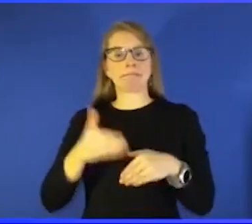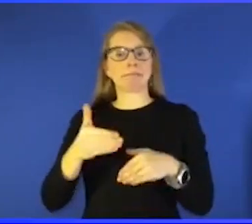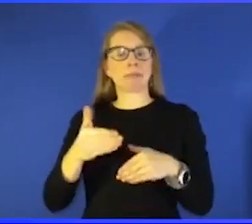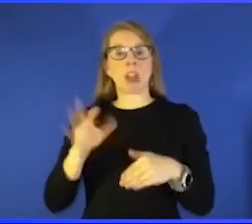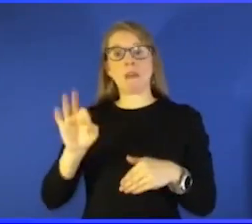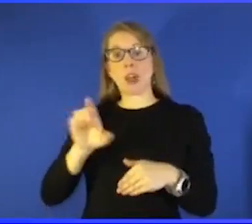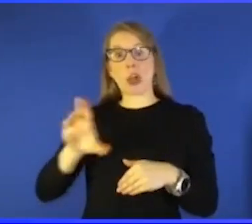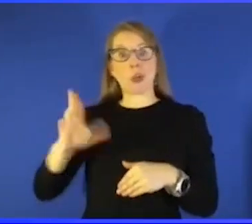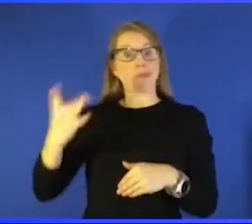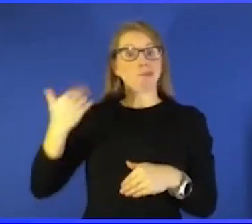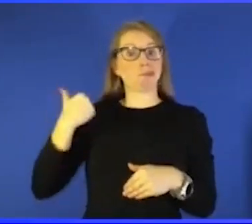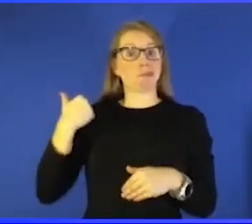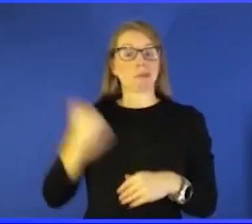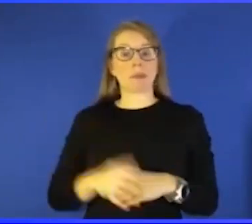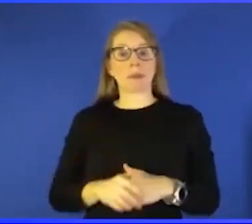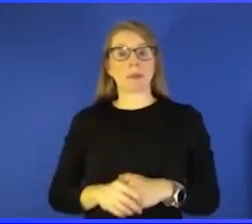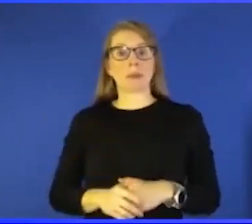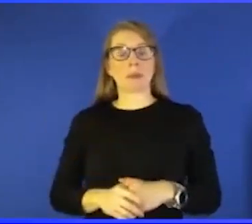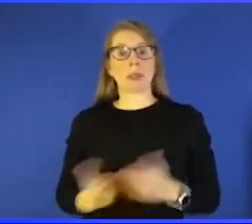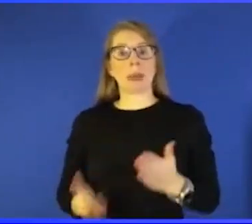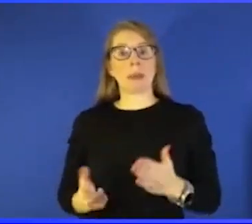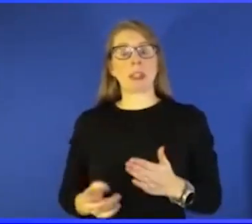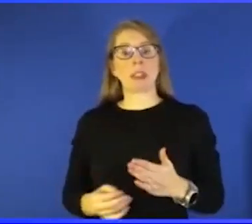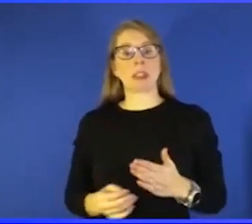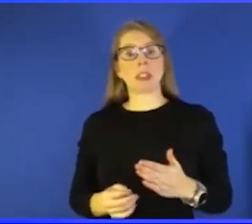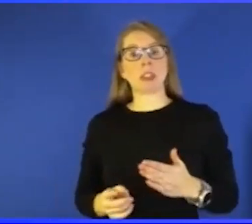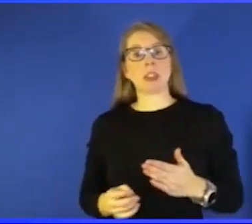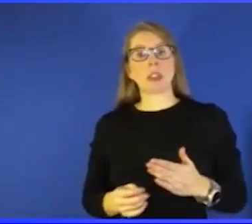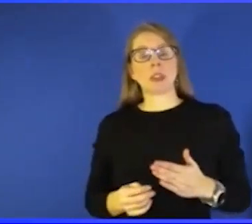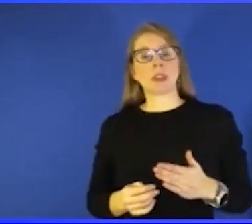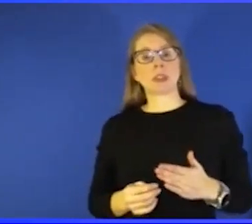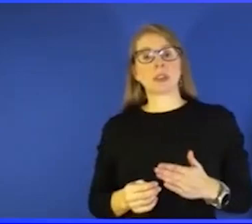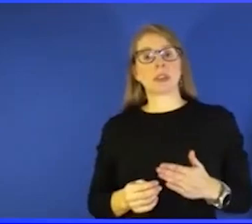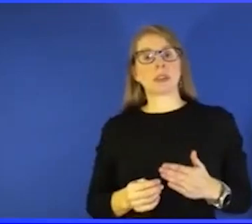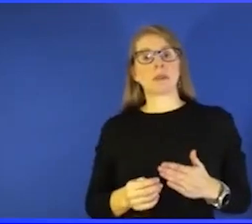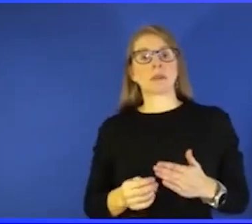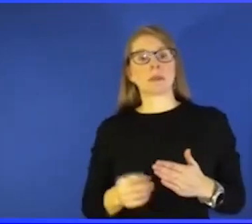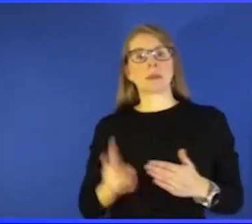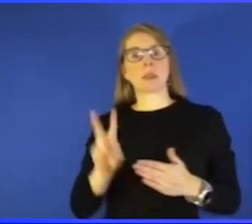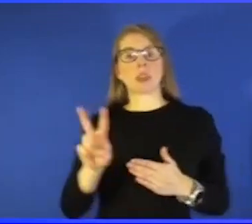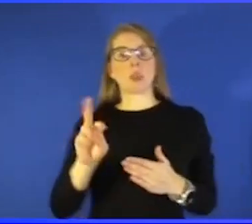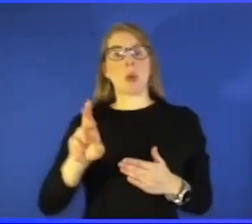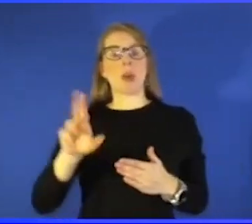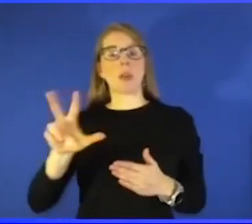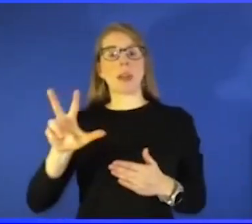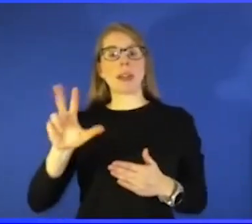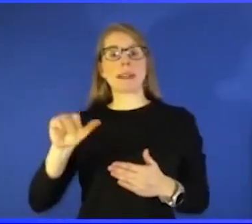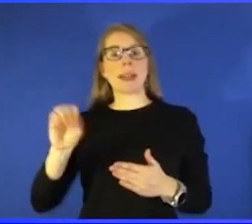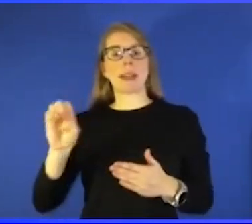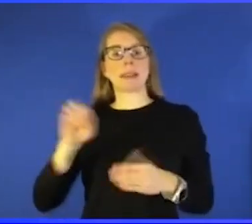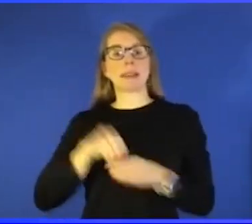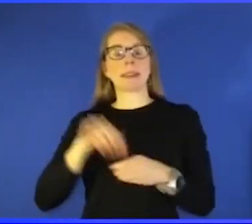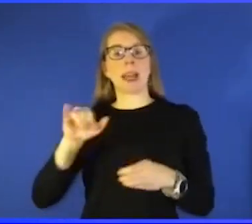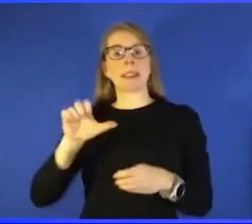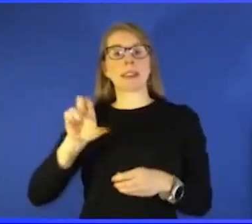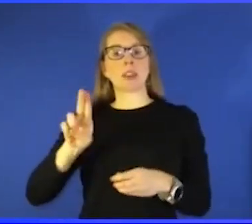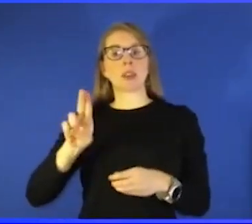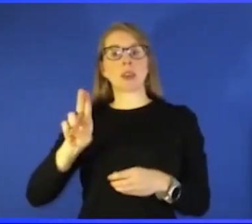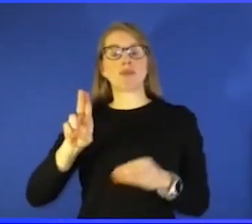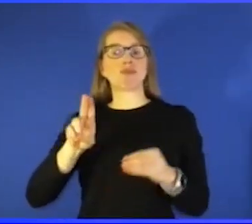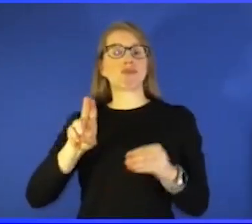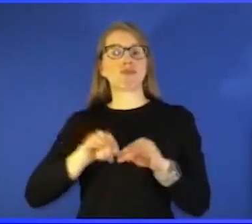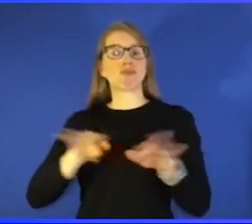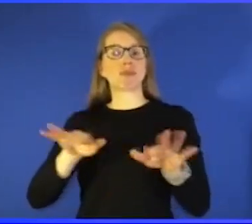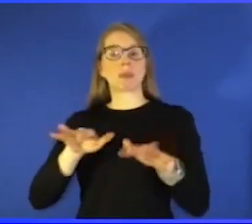there would be, maybe 2 or 3 cases in the ICU, maybe several more scattered throughout the hospital at any one time for